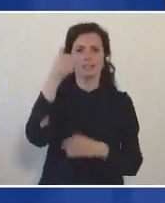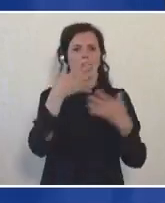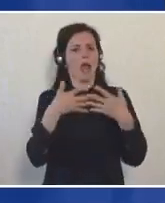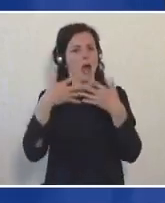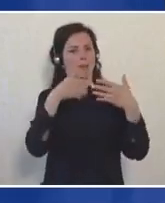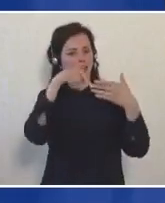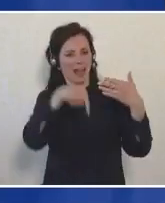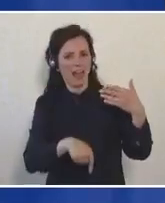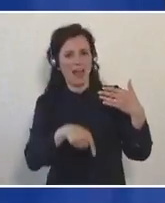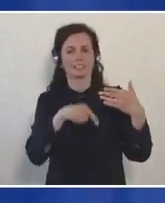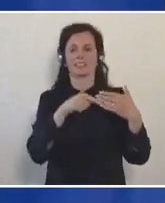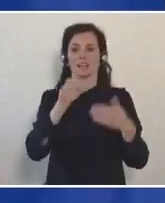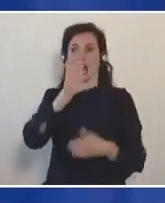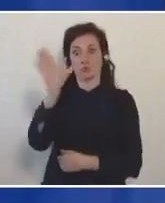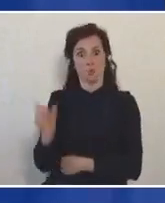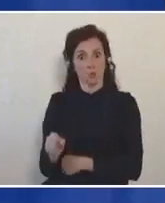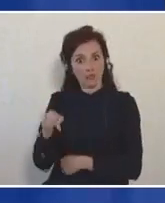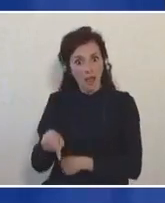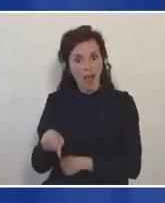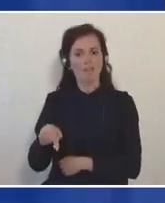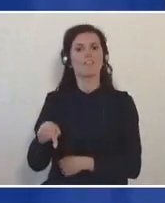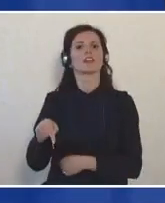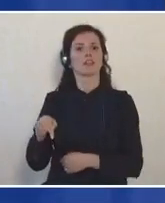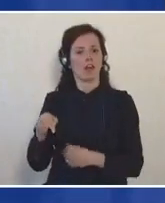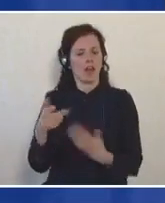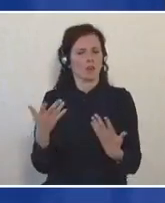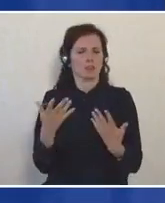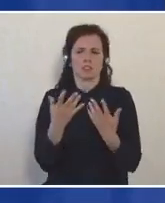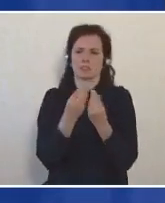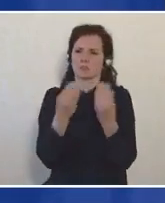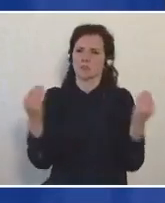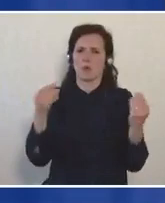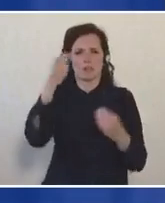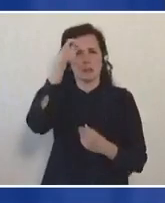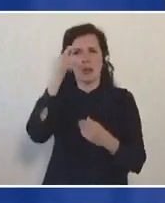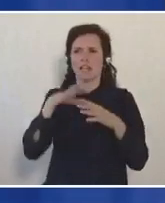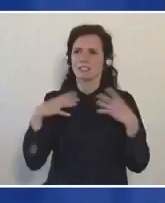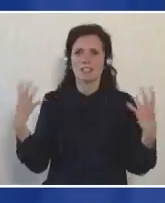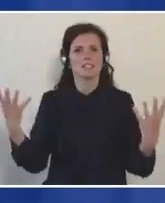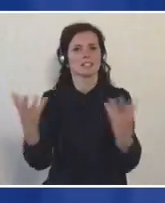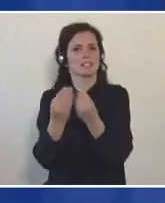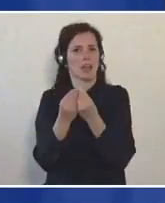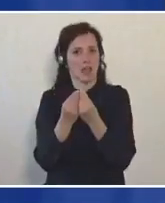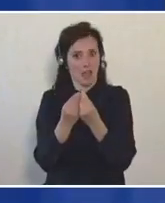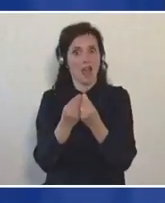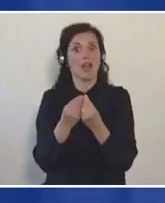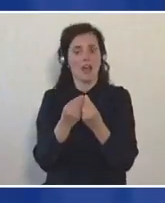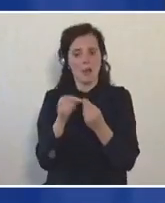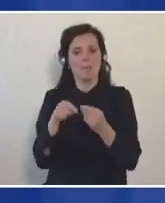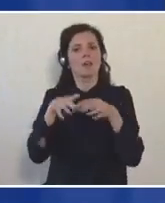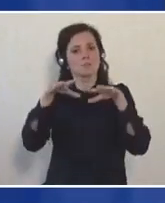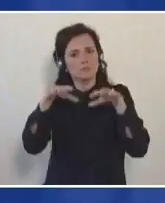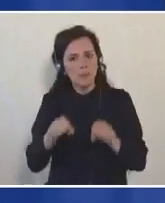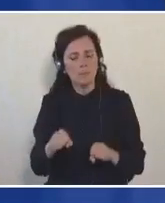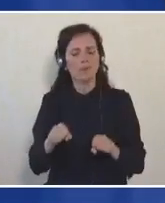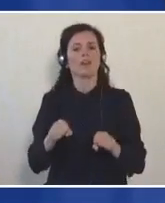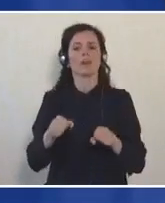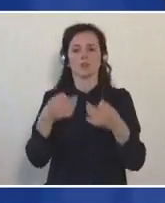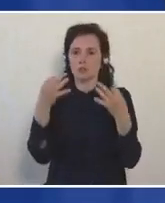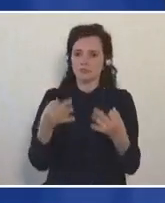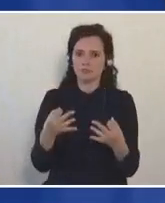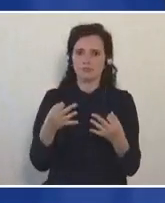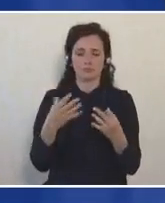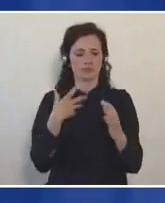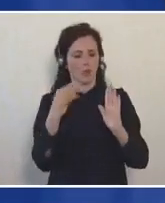Africa and many others, all of them committing to basic principles. At the beginning,